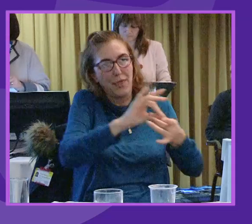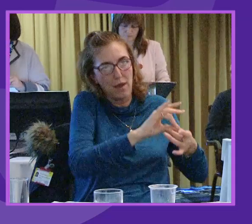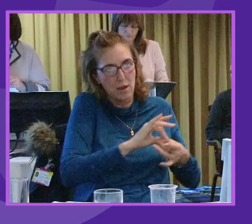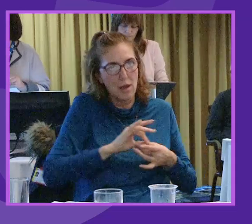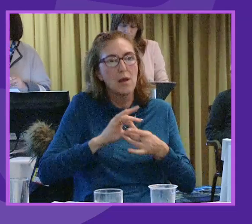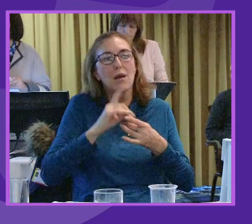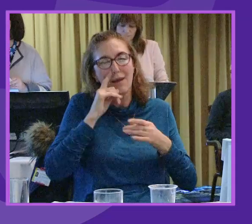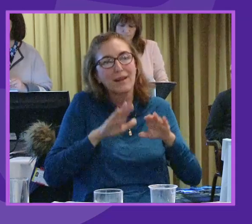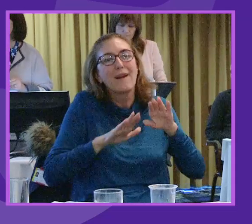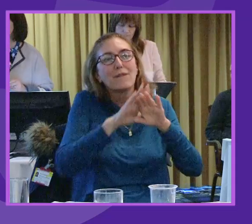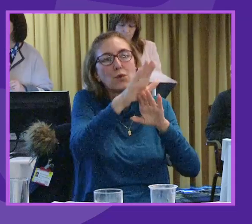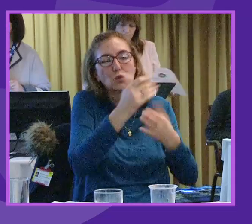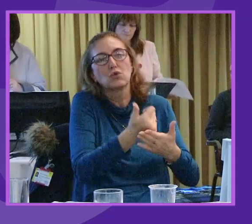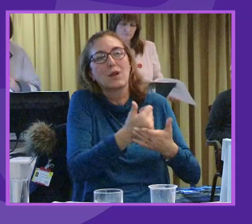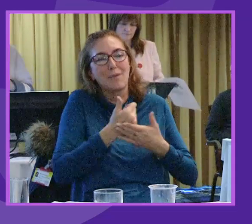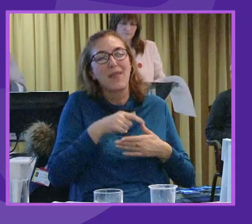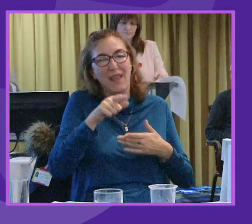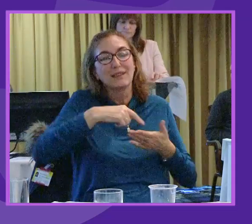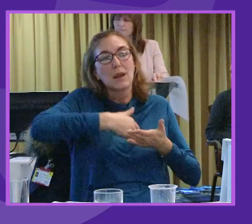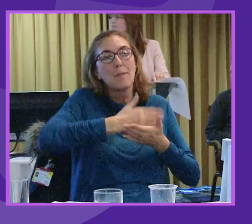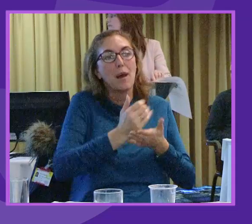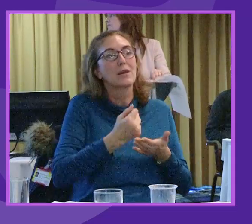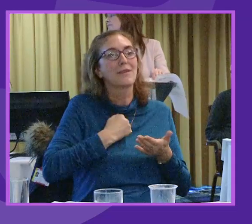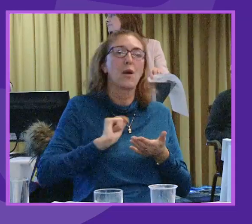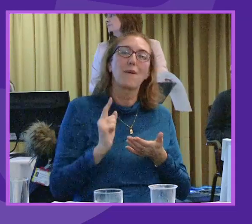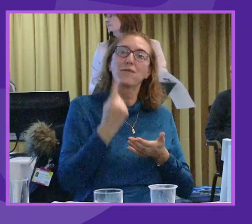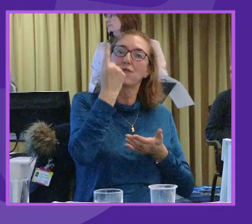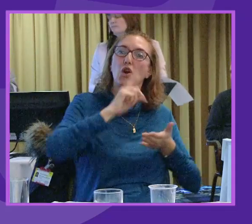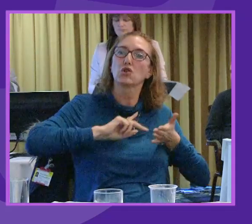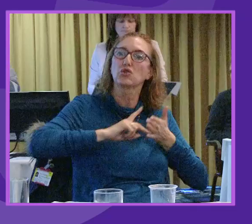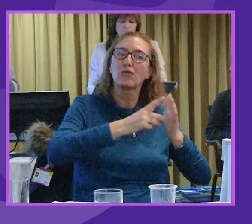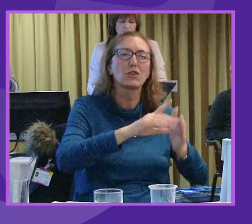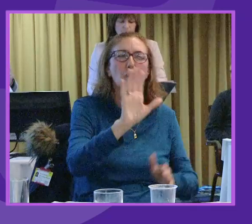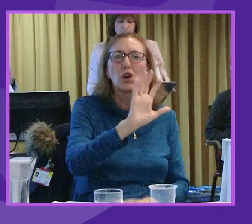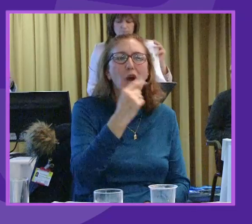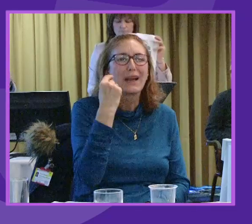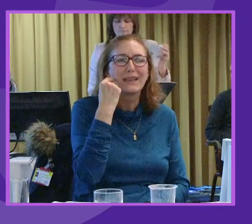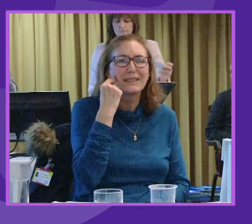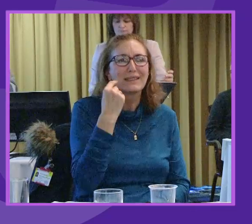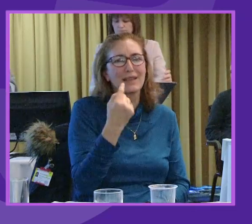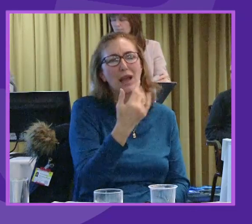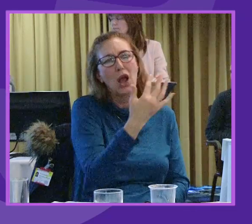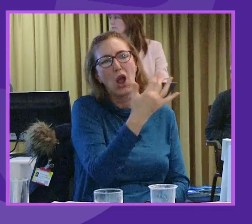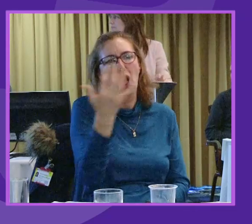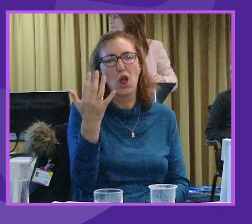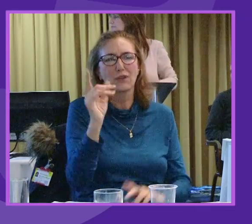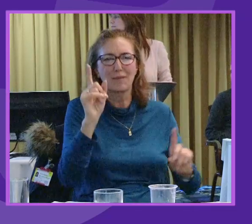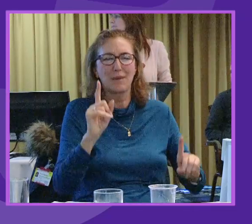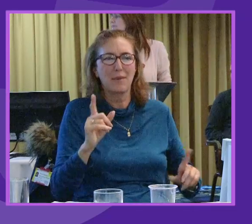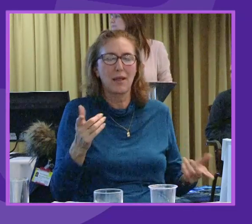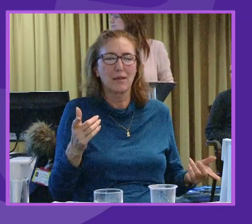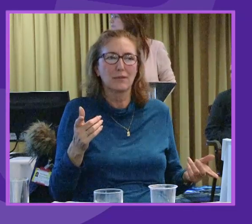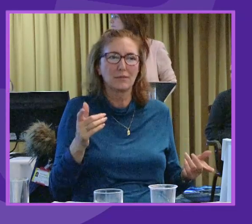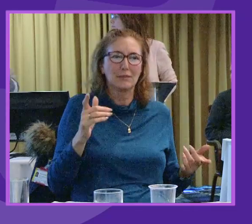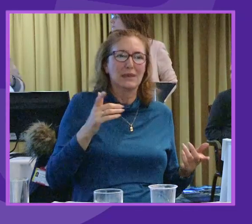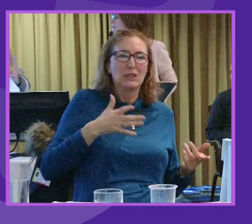together to help, and I'm leading on our No Force First strategy. It's going really well. It isn't easy. Lots